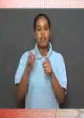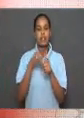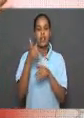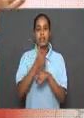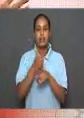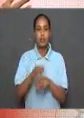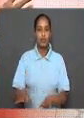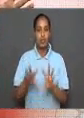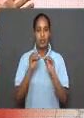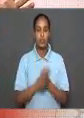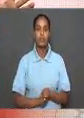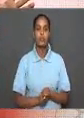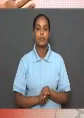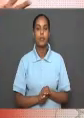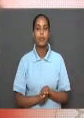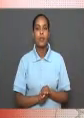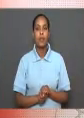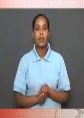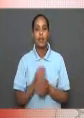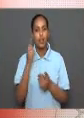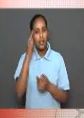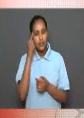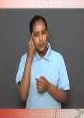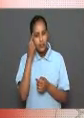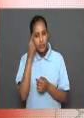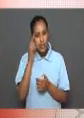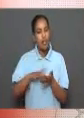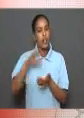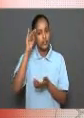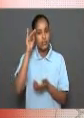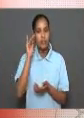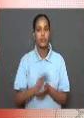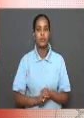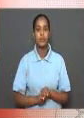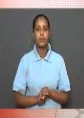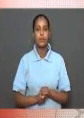our first activity, students. Let us see what you have learned.